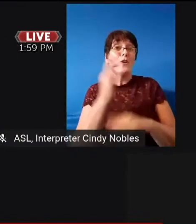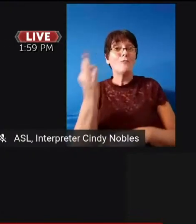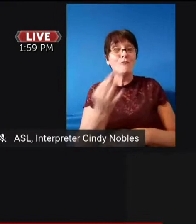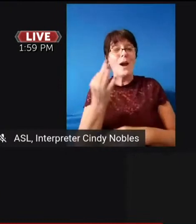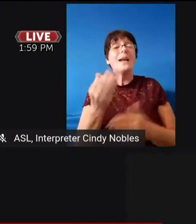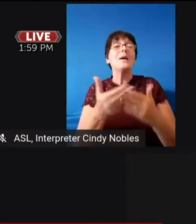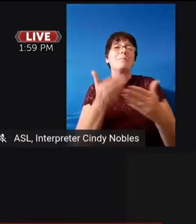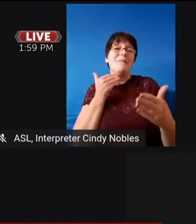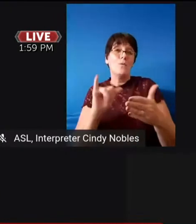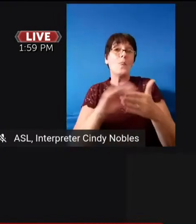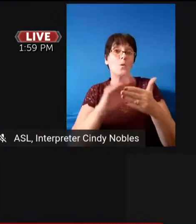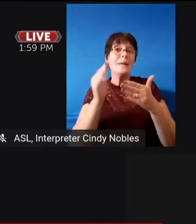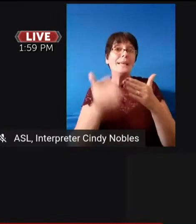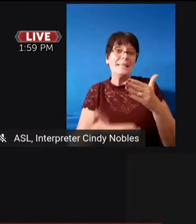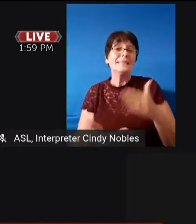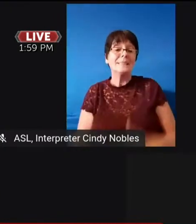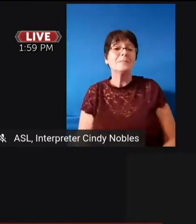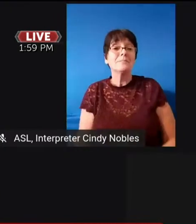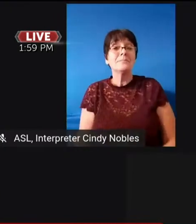weekend.